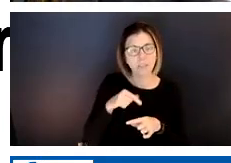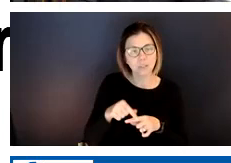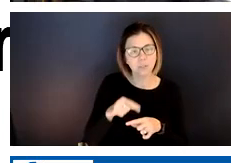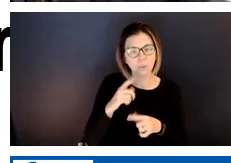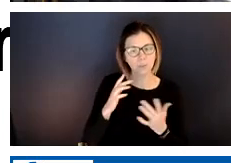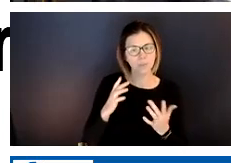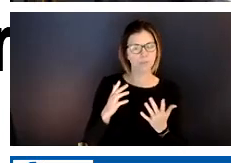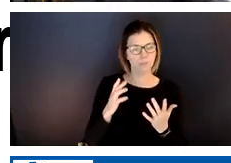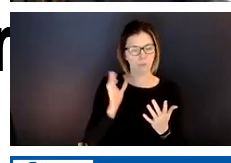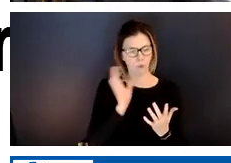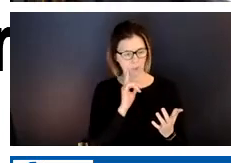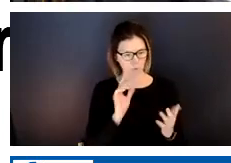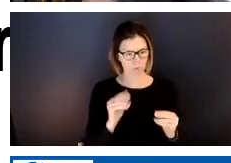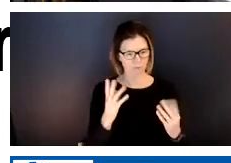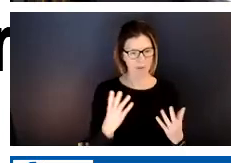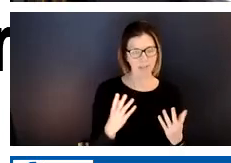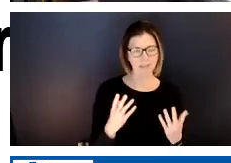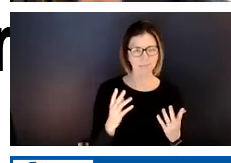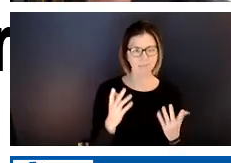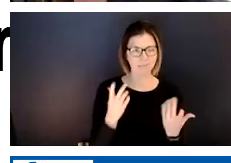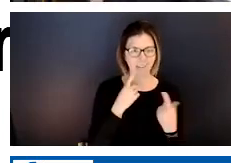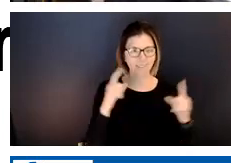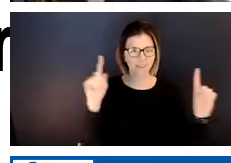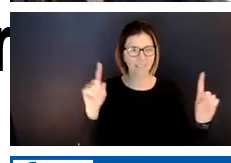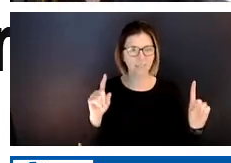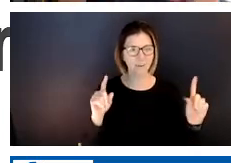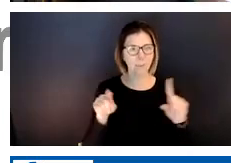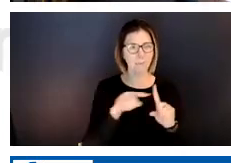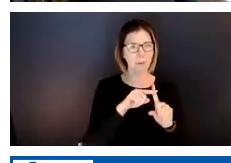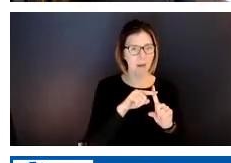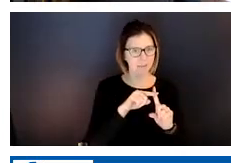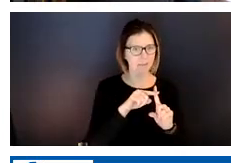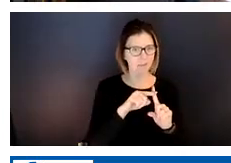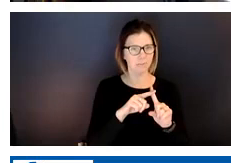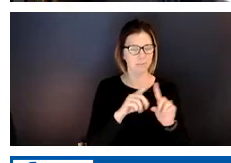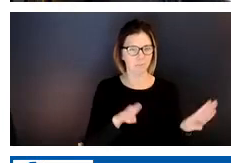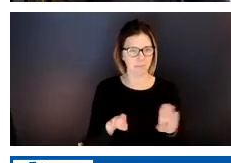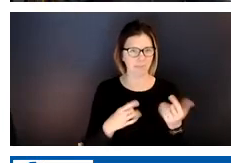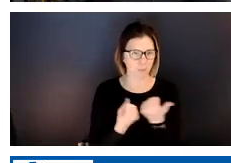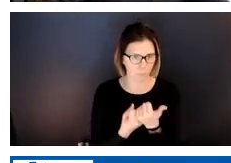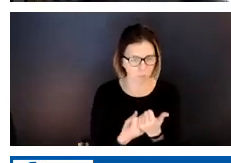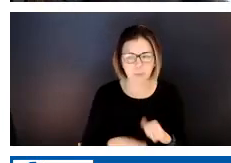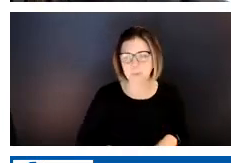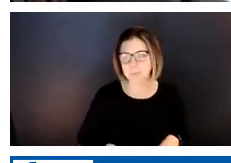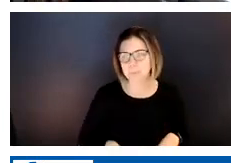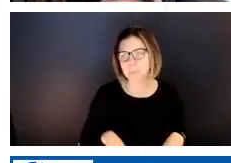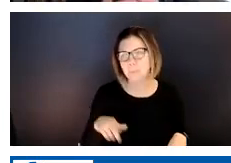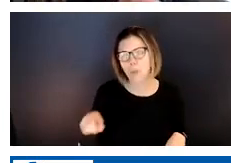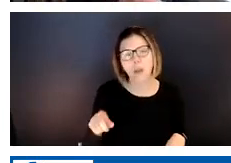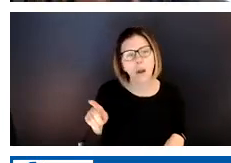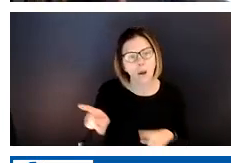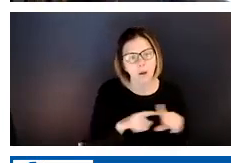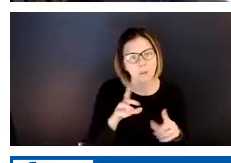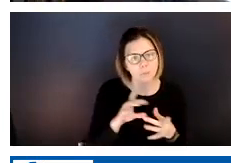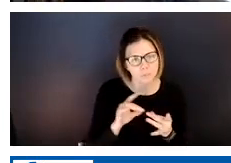provide effective positive behavior support. The other thing I want to touch on is